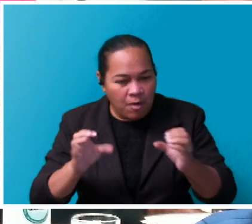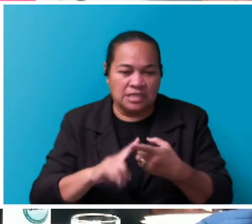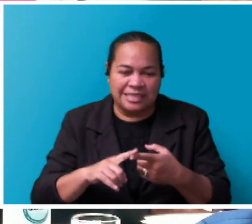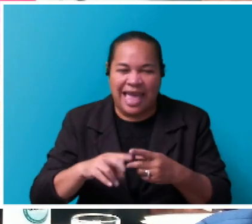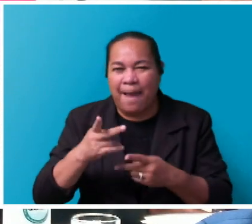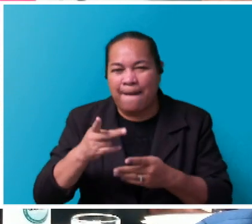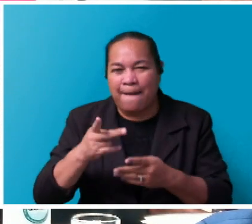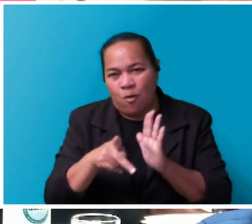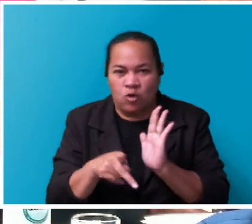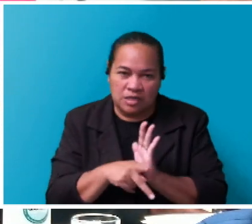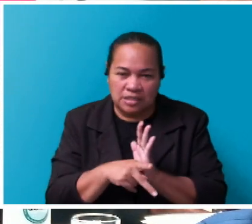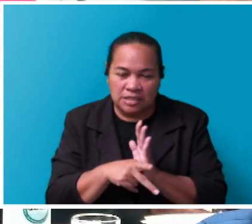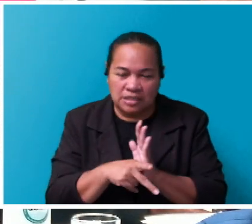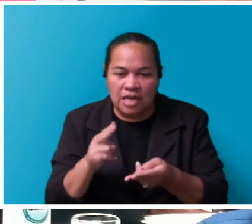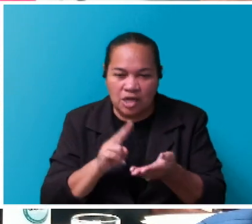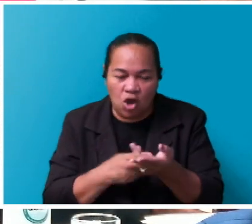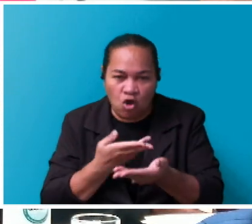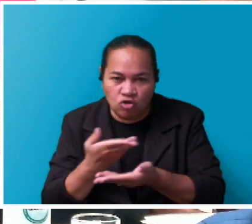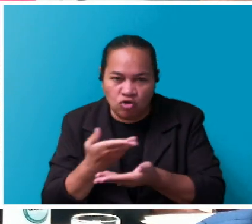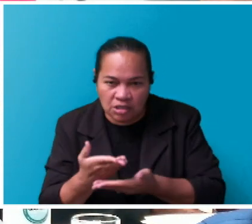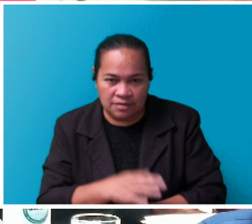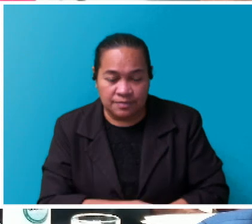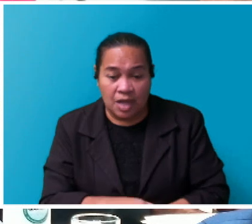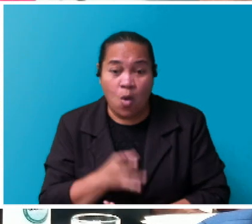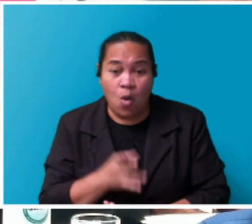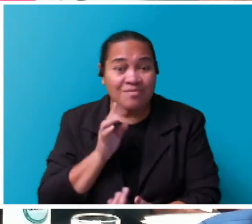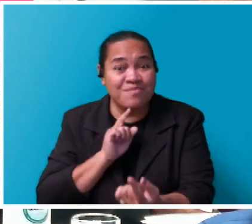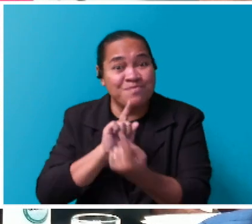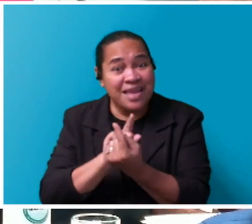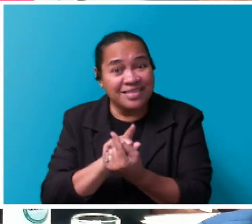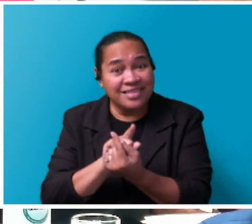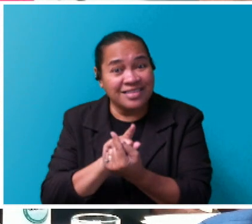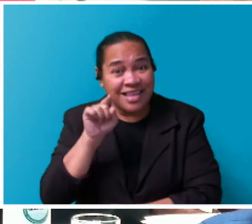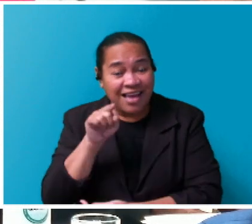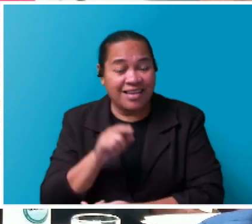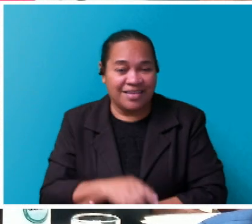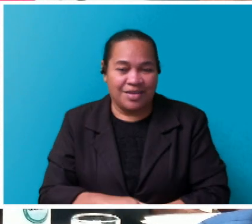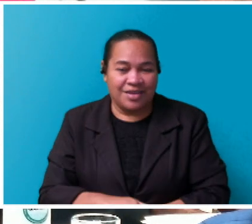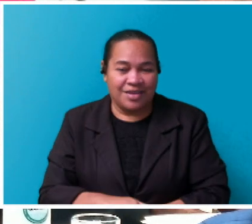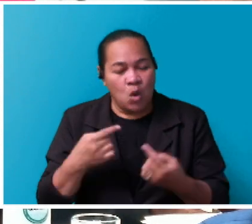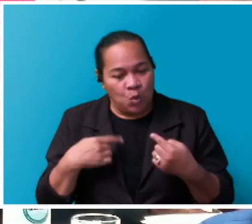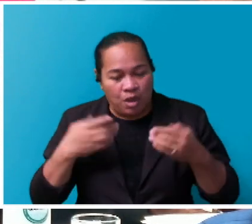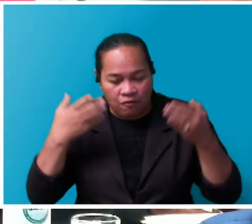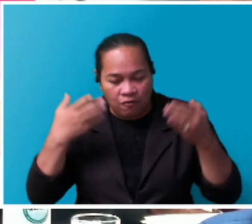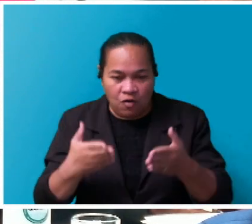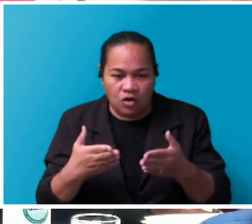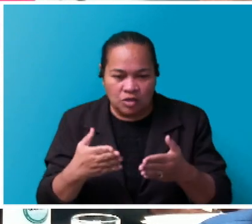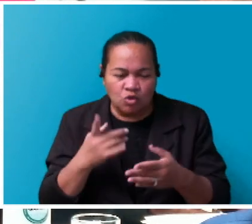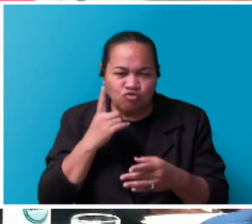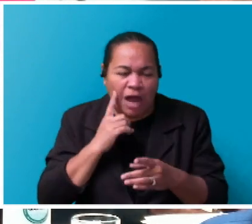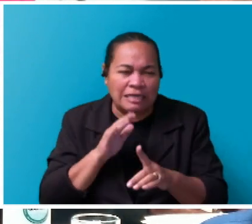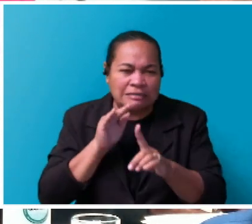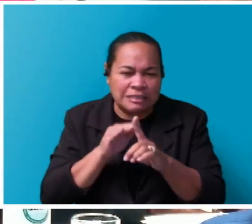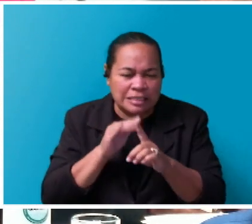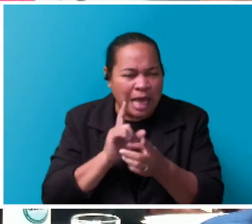policies and negotiations. At the meeting with Her Excellency, we focused on attempting to gain a